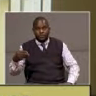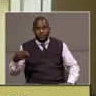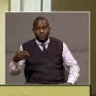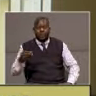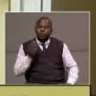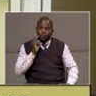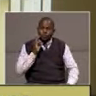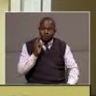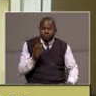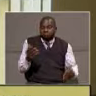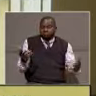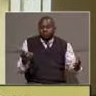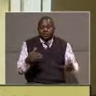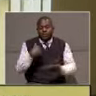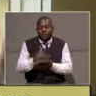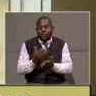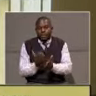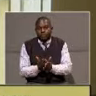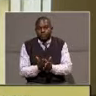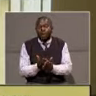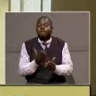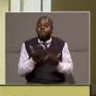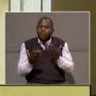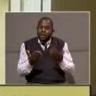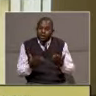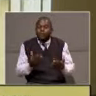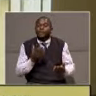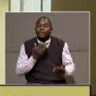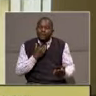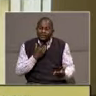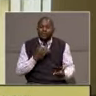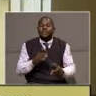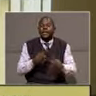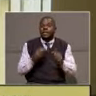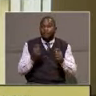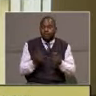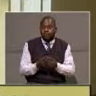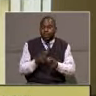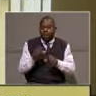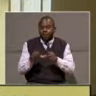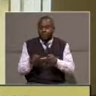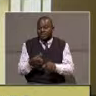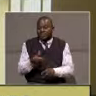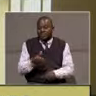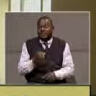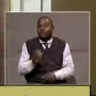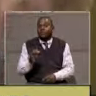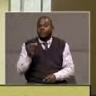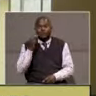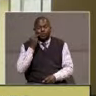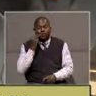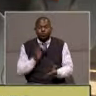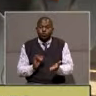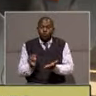You'll find that a department may need, in a term, may need about 6 million shillings to